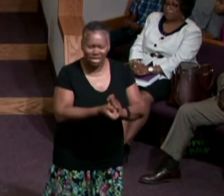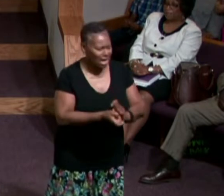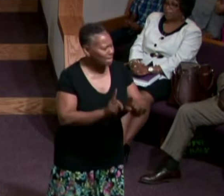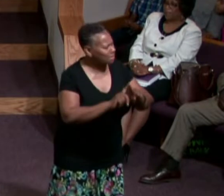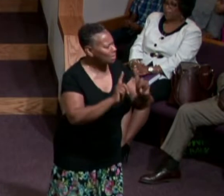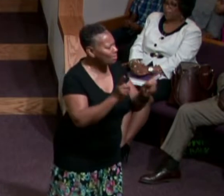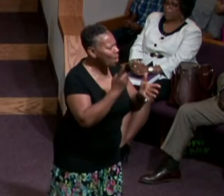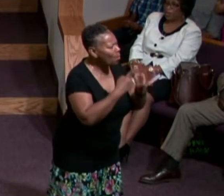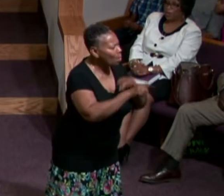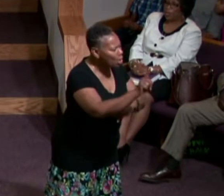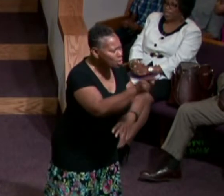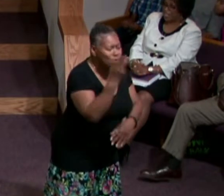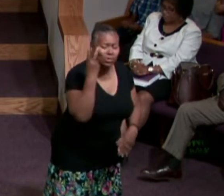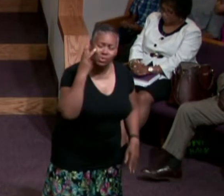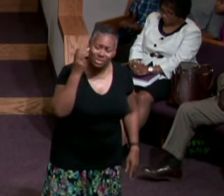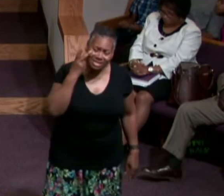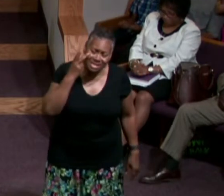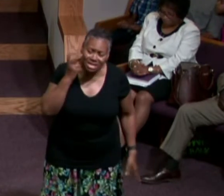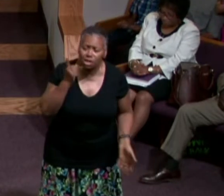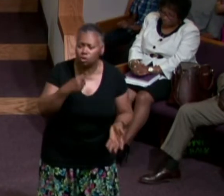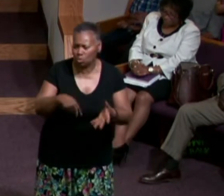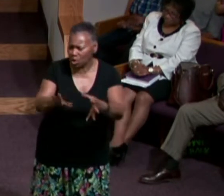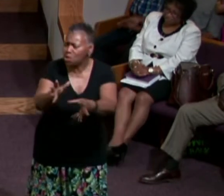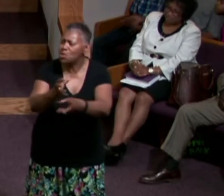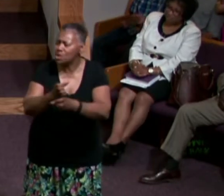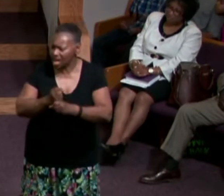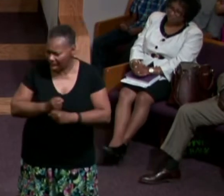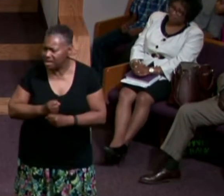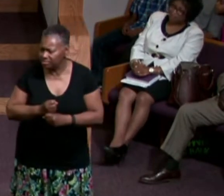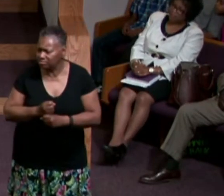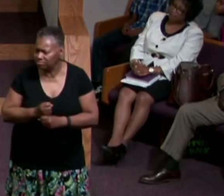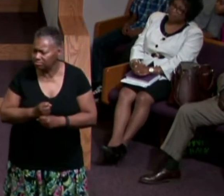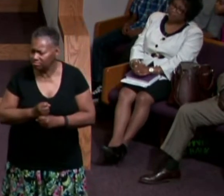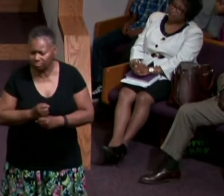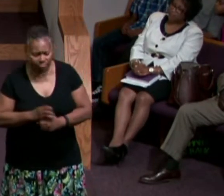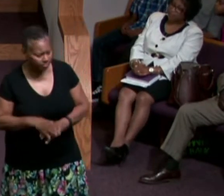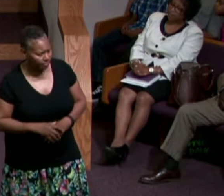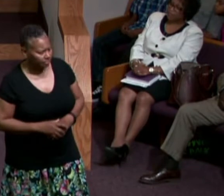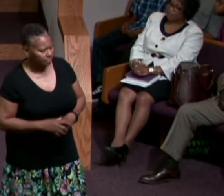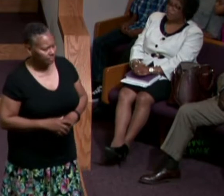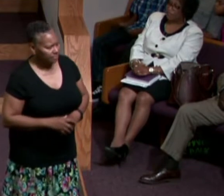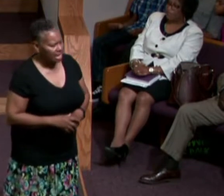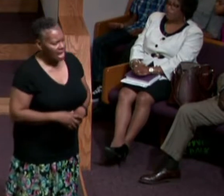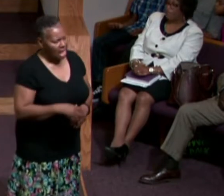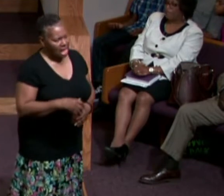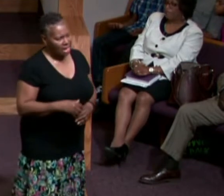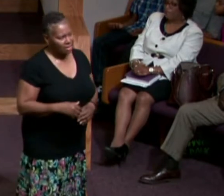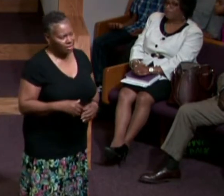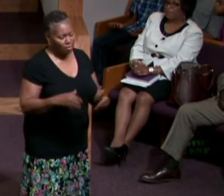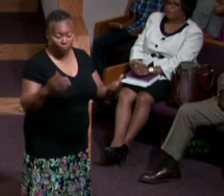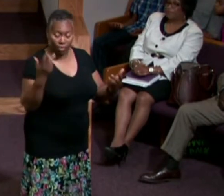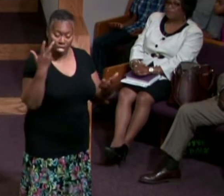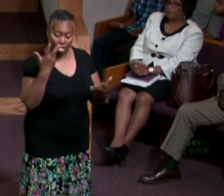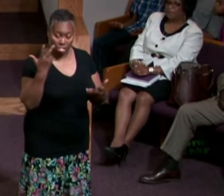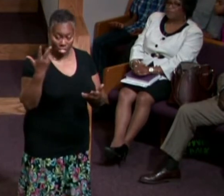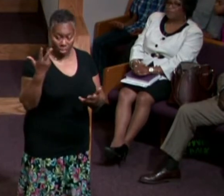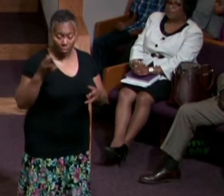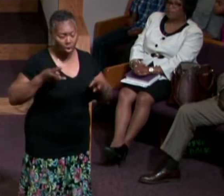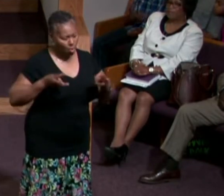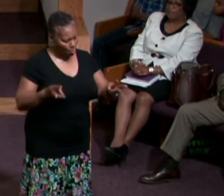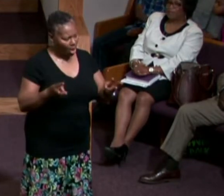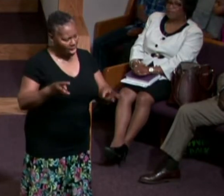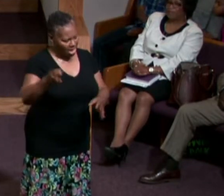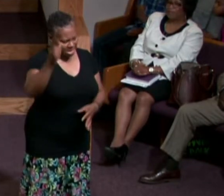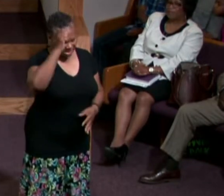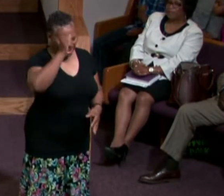see is what you get. And I could only come up with three ways a brother could find themselves in this